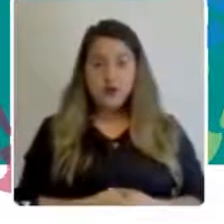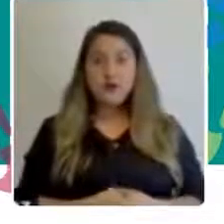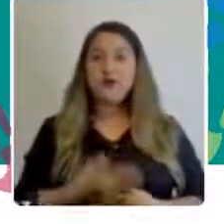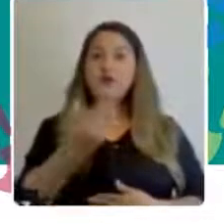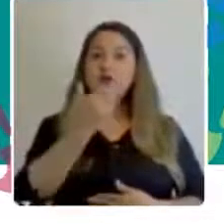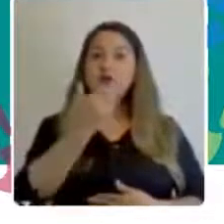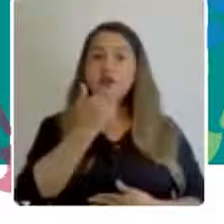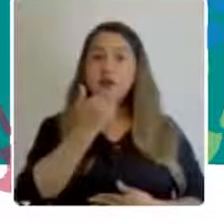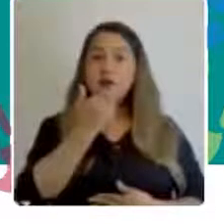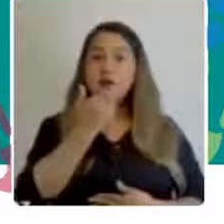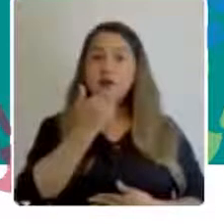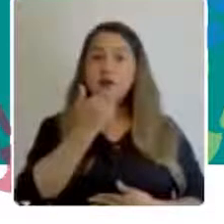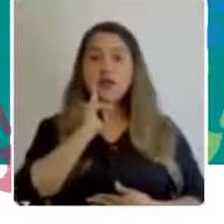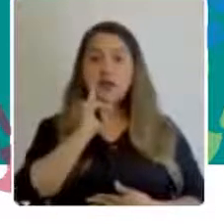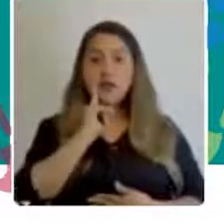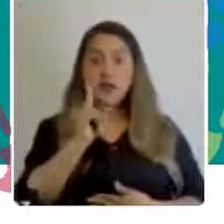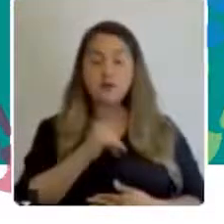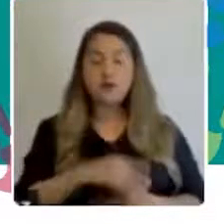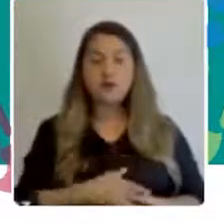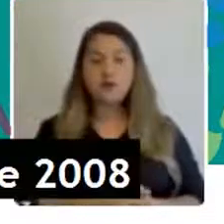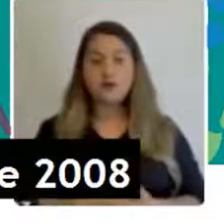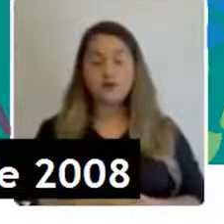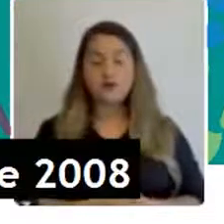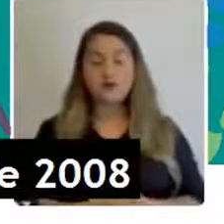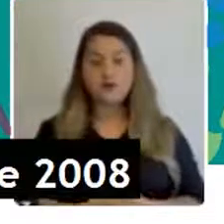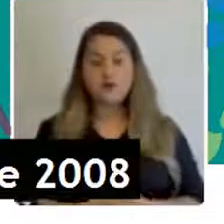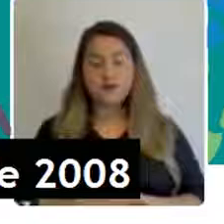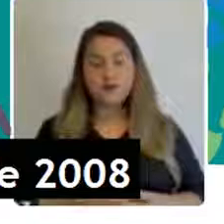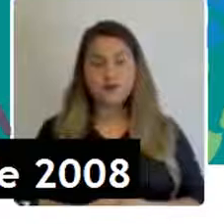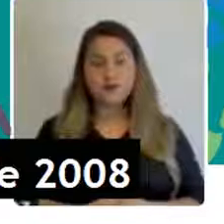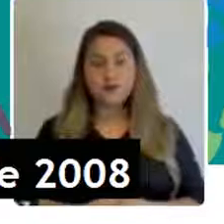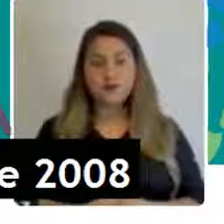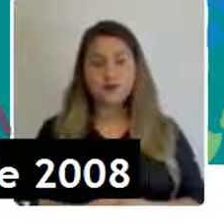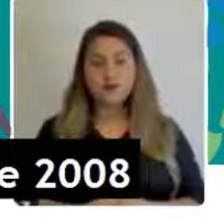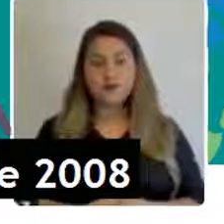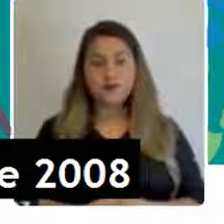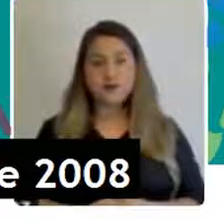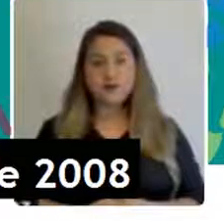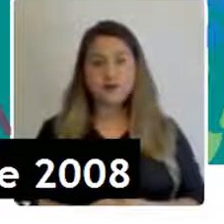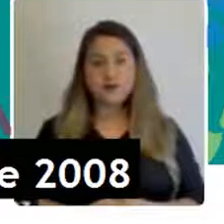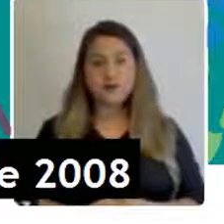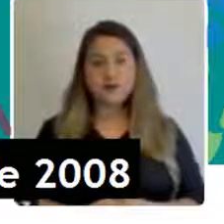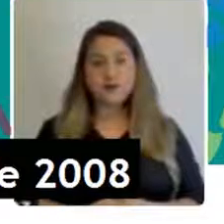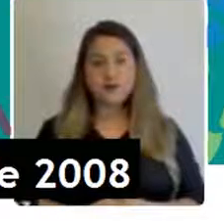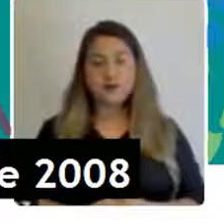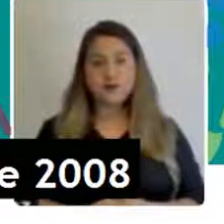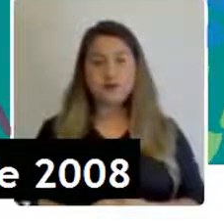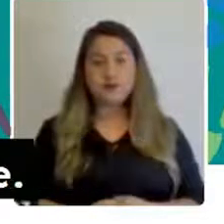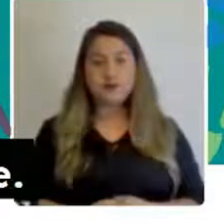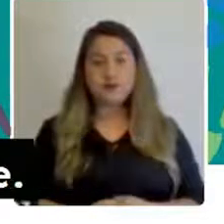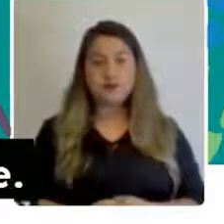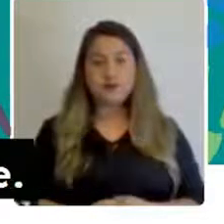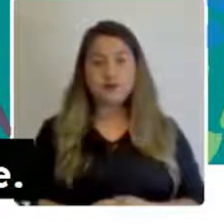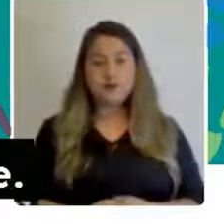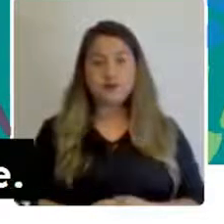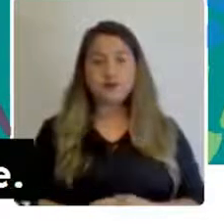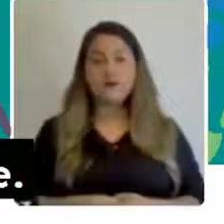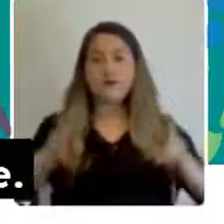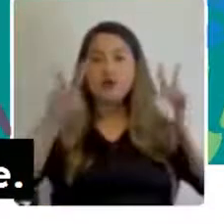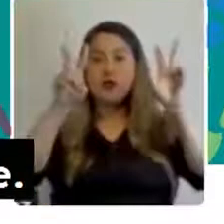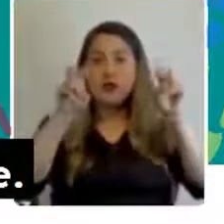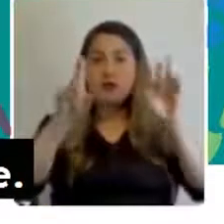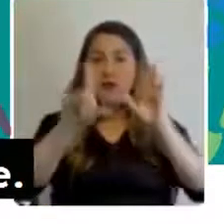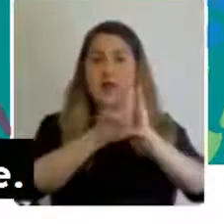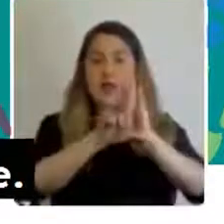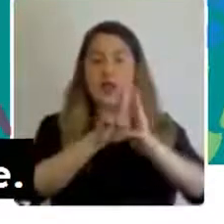other important legal bases: the communication of rare diseases, meaning in 2008, I